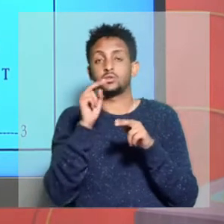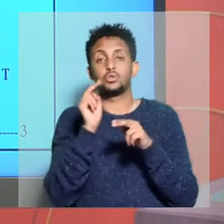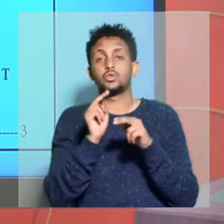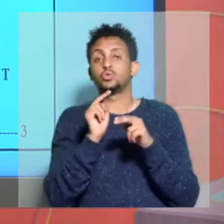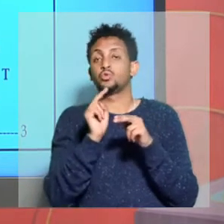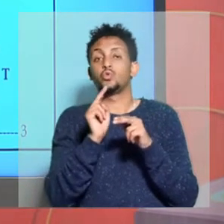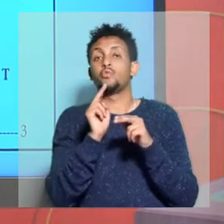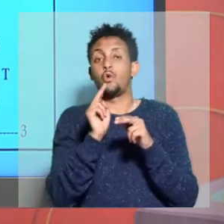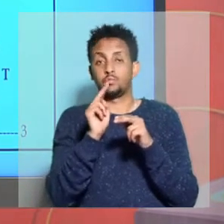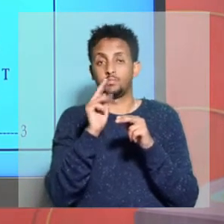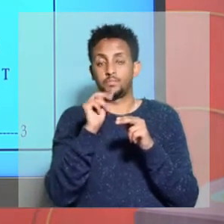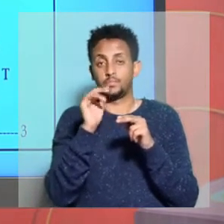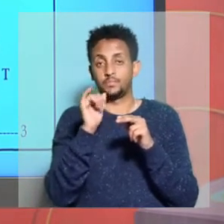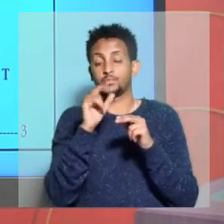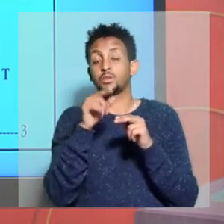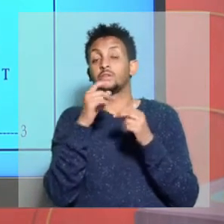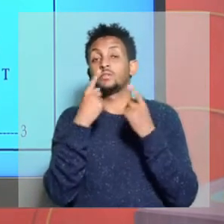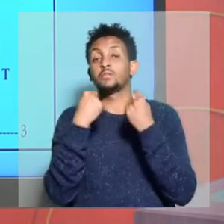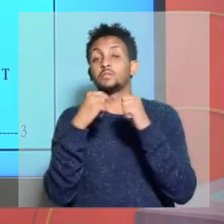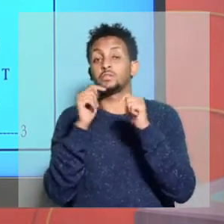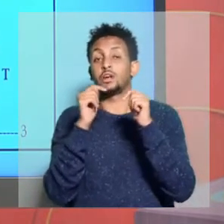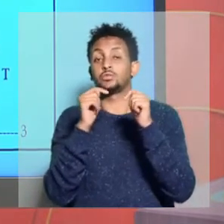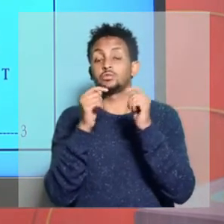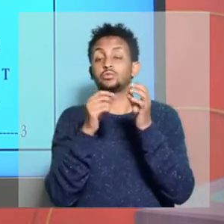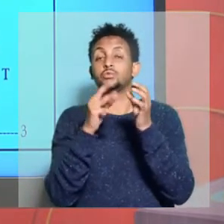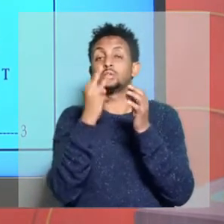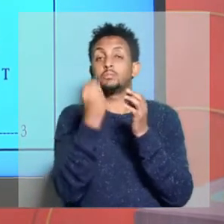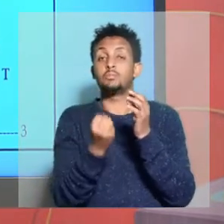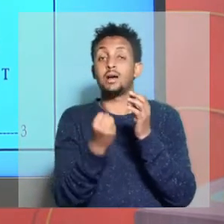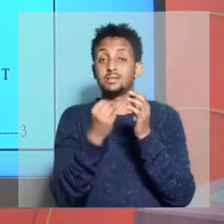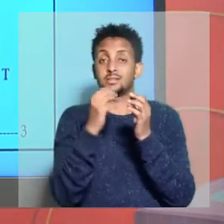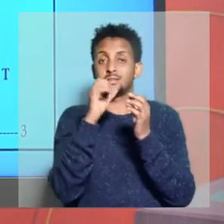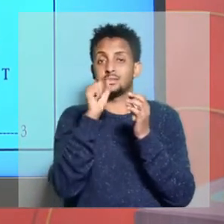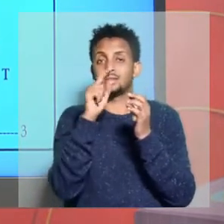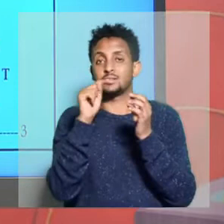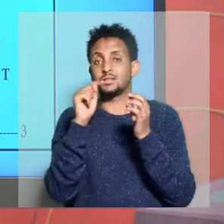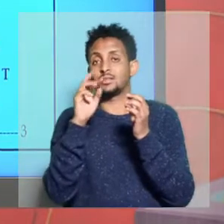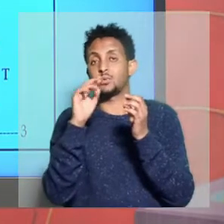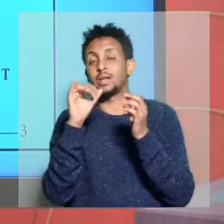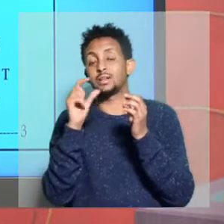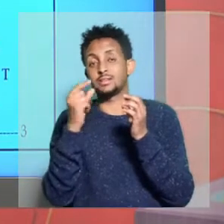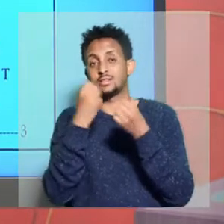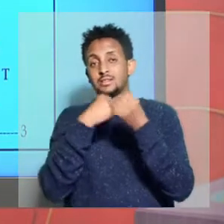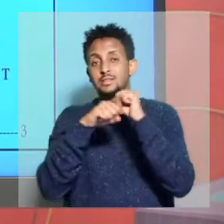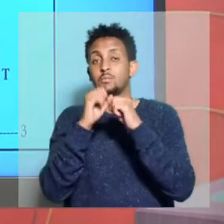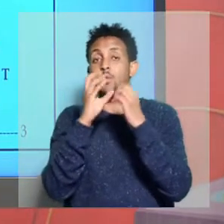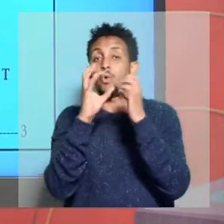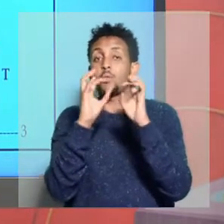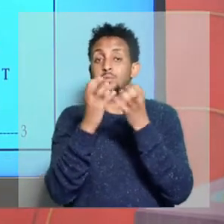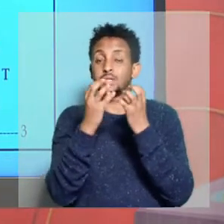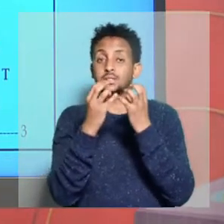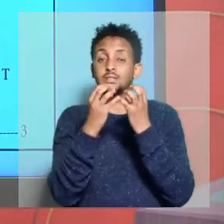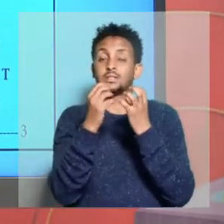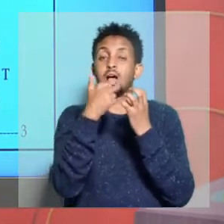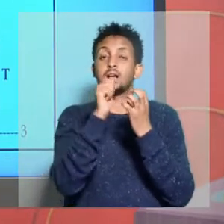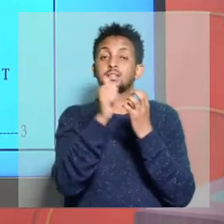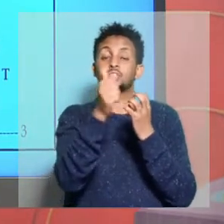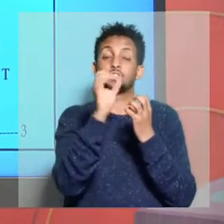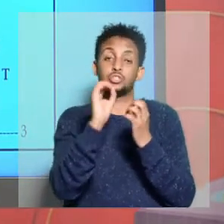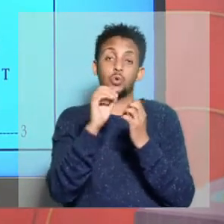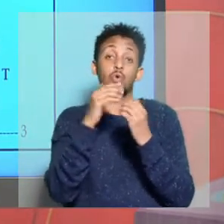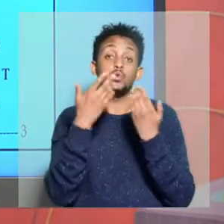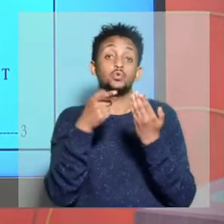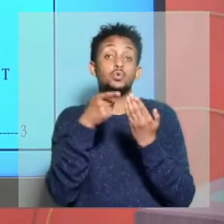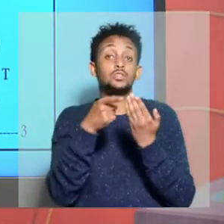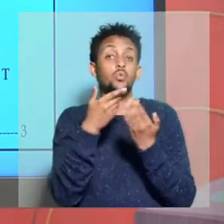uniform motion. In this case, we are trying to deal on mass string system, and it is at rest. If the object is at rest, the acceleration is 0,